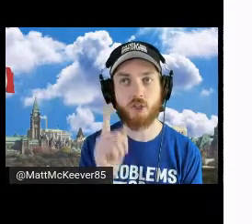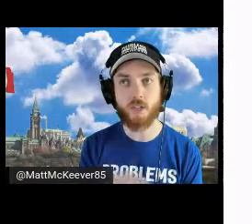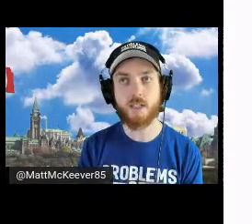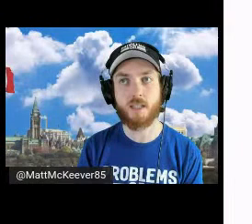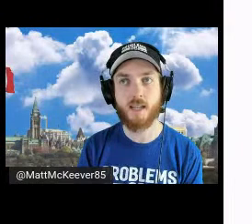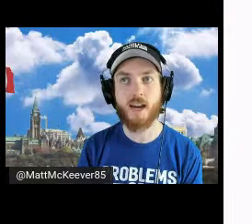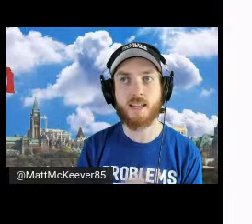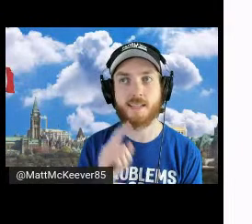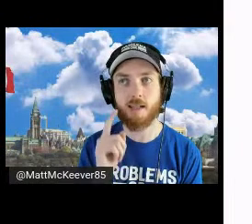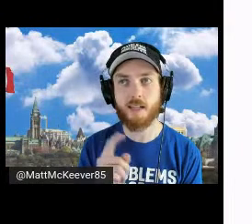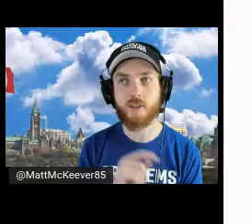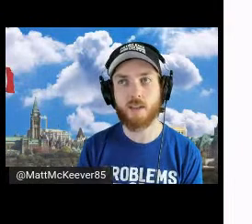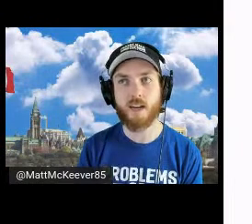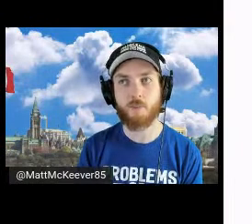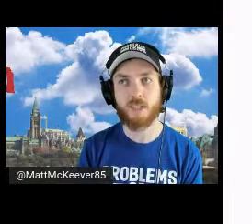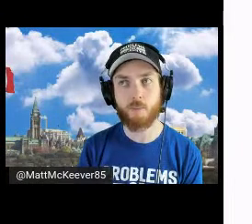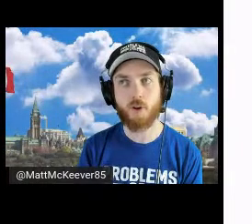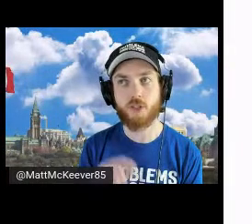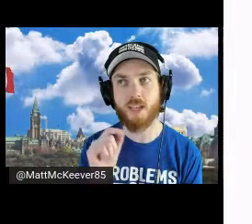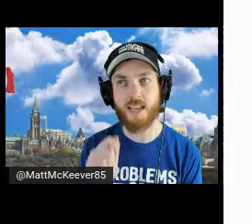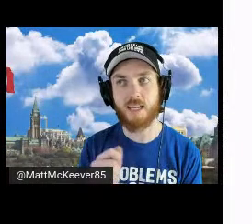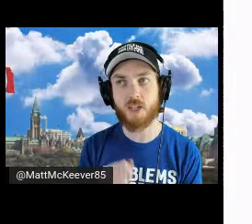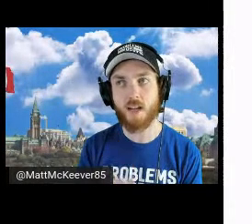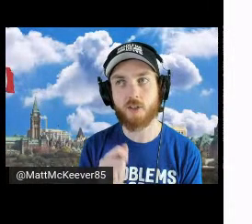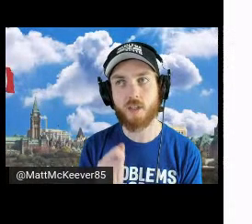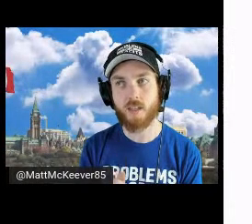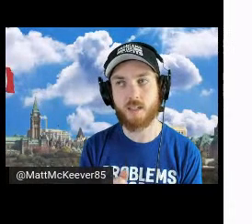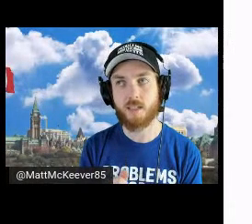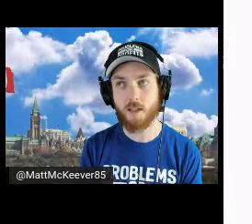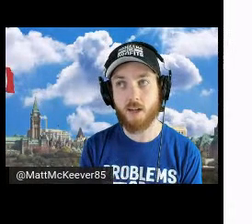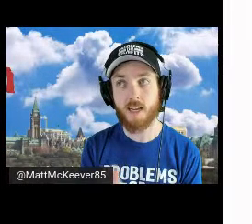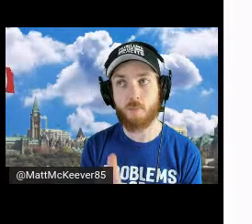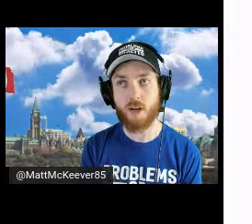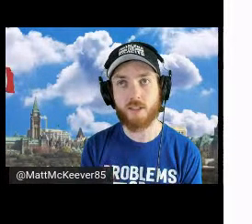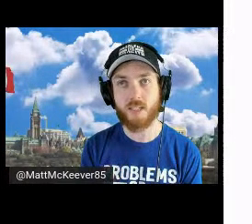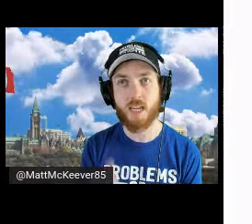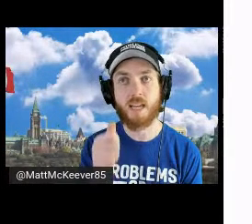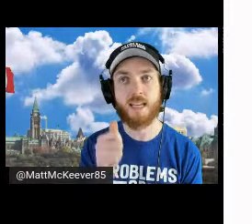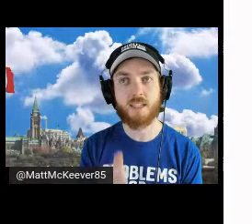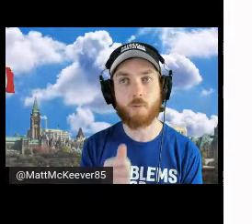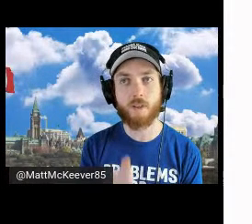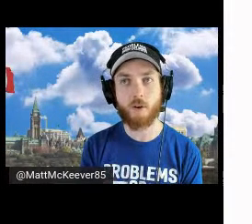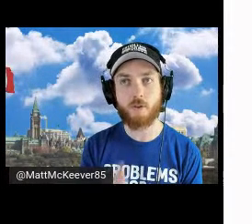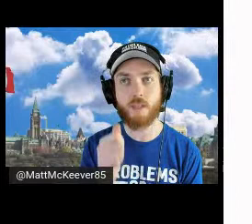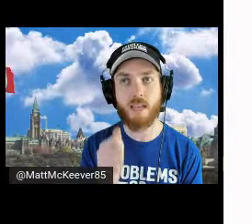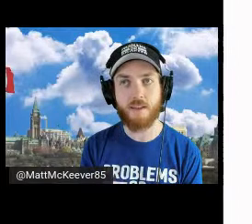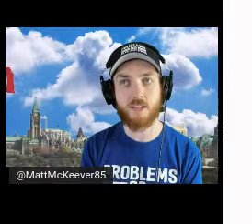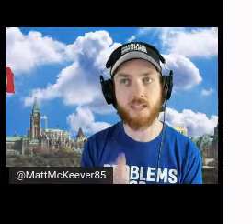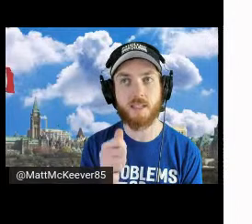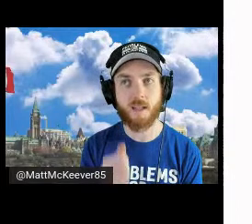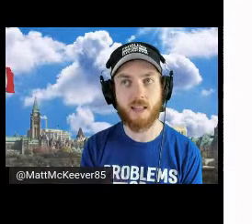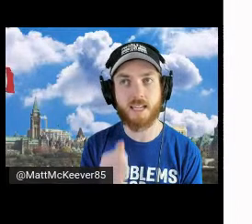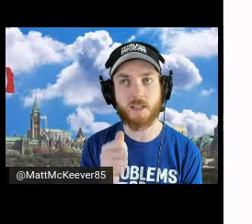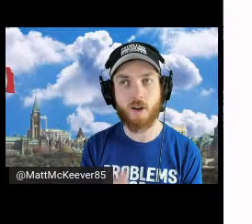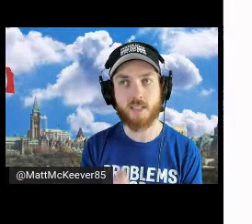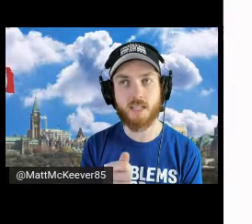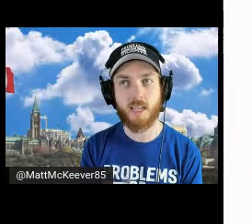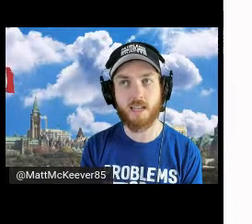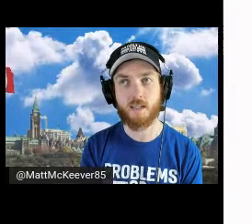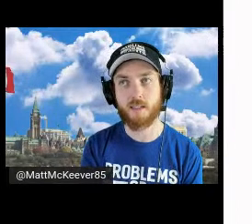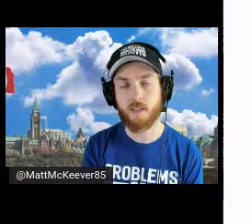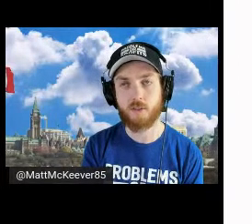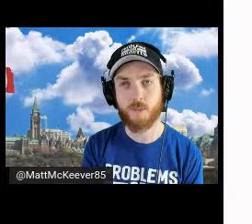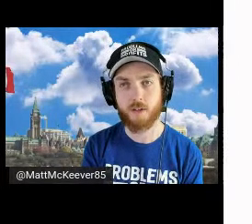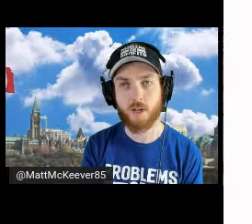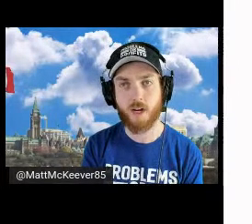delayed is justice denied. It is clear that the government's approach to any challenge to its lockdown policies is to withhold the evidence and delay as long as it